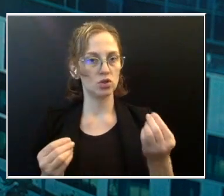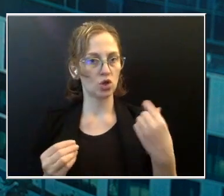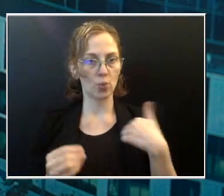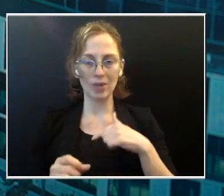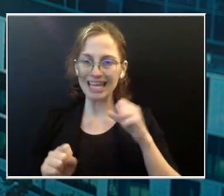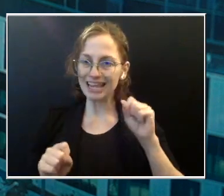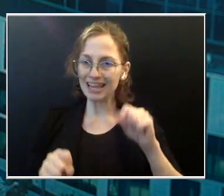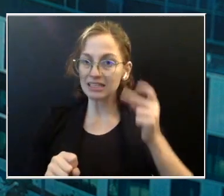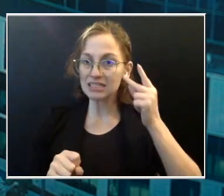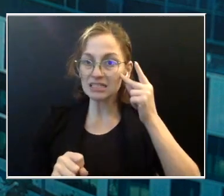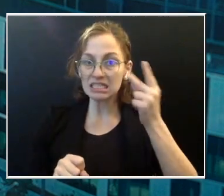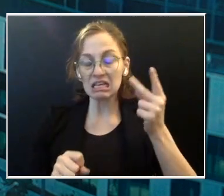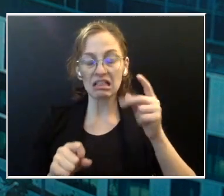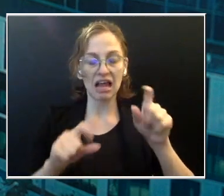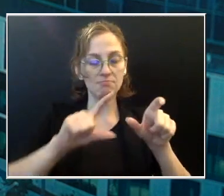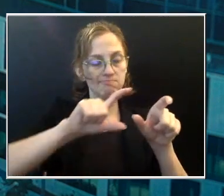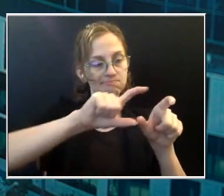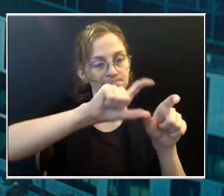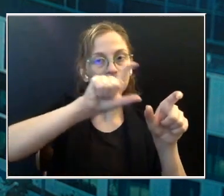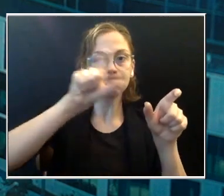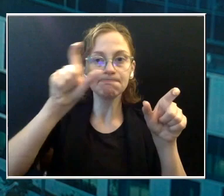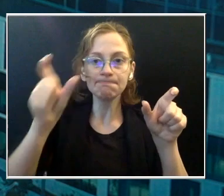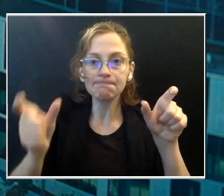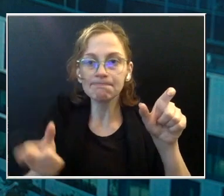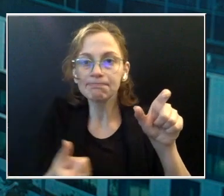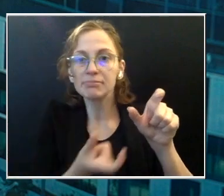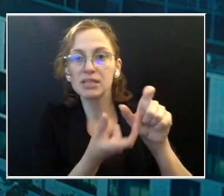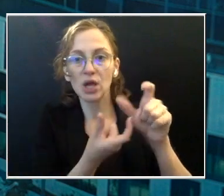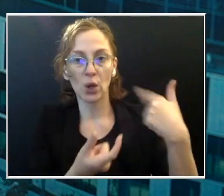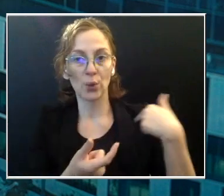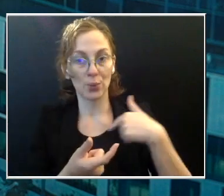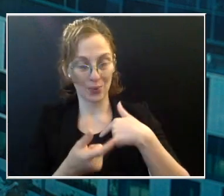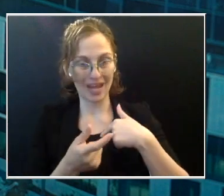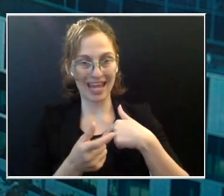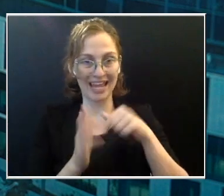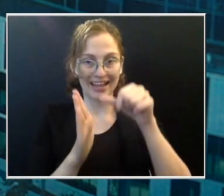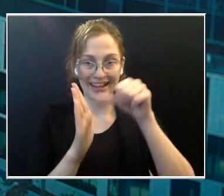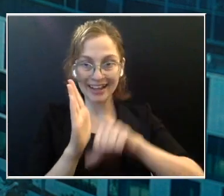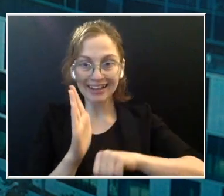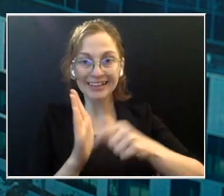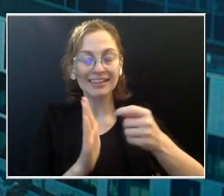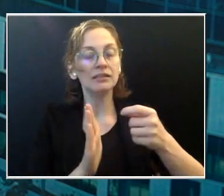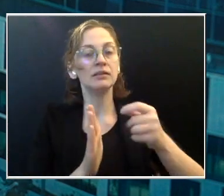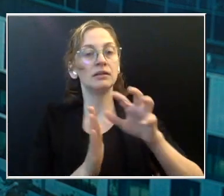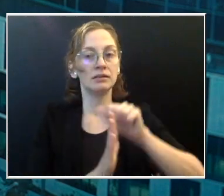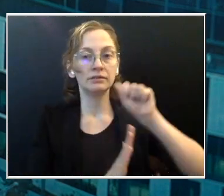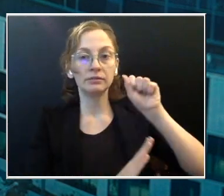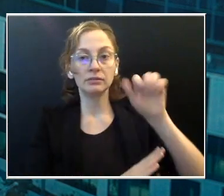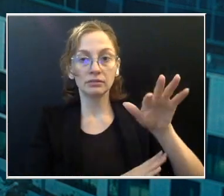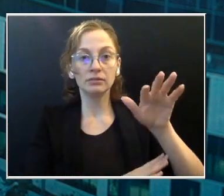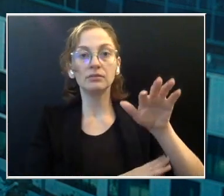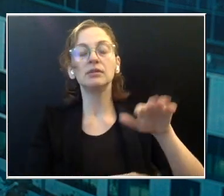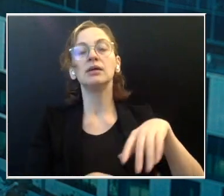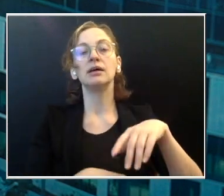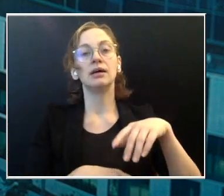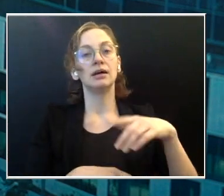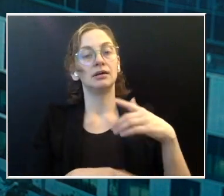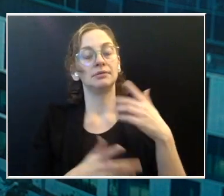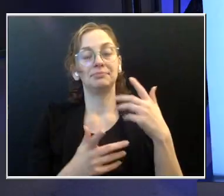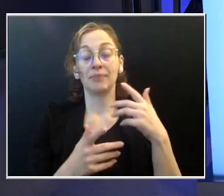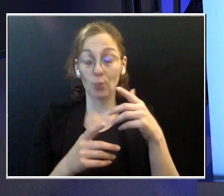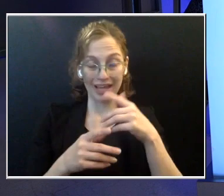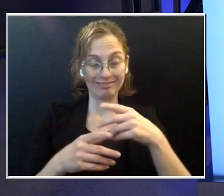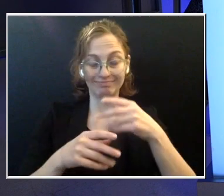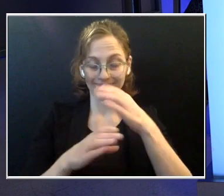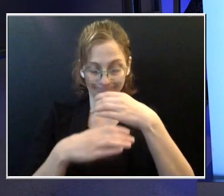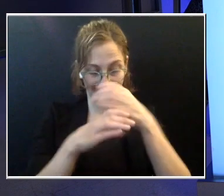way around, but yet when we get the pathology back at a microscopic level, there can be cancer cells that are infiltrating much farther than what we can see. Well, and